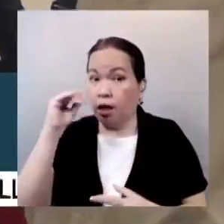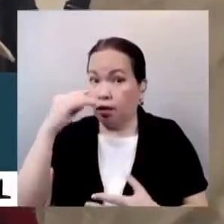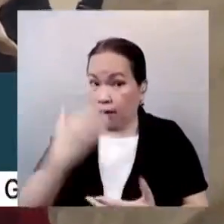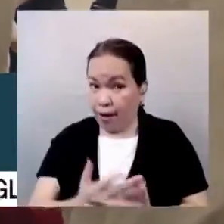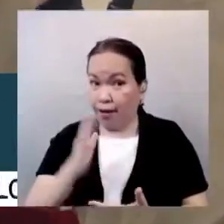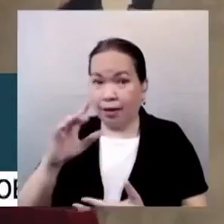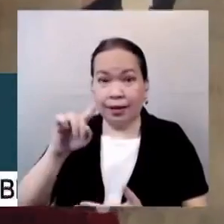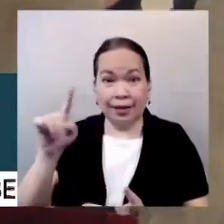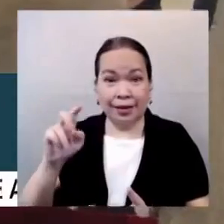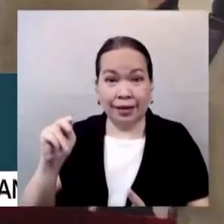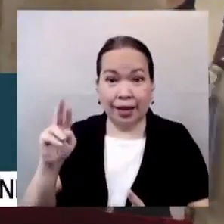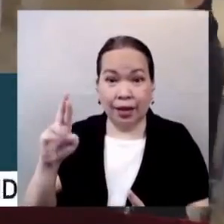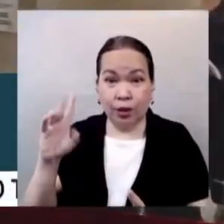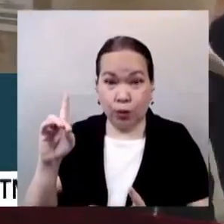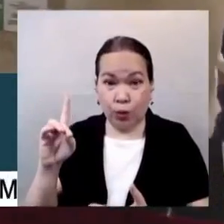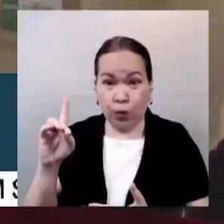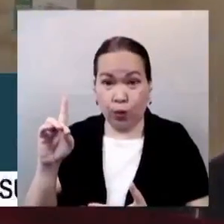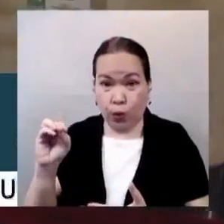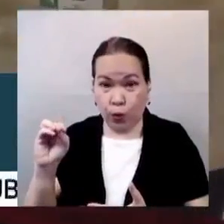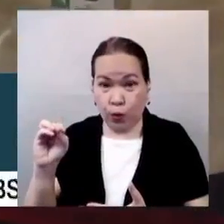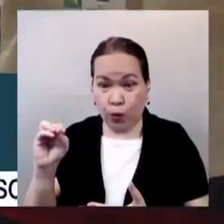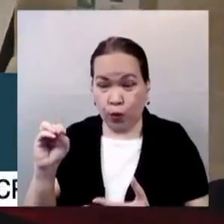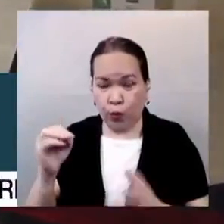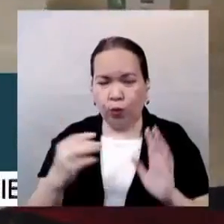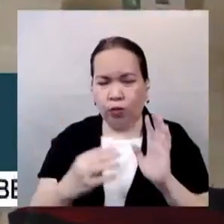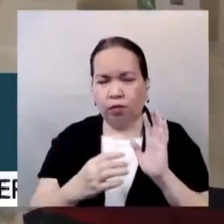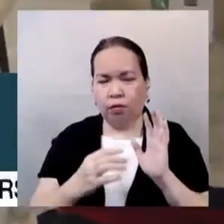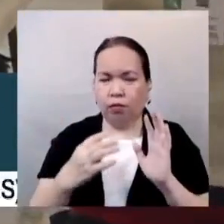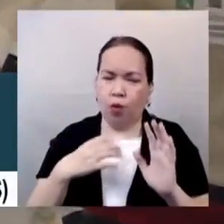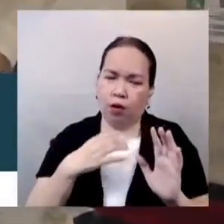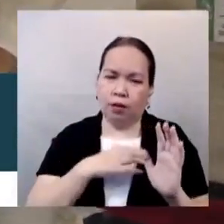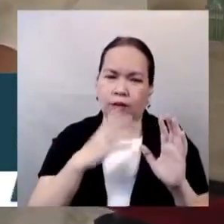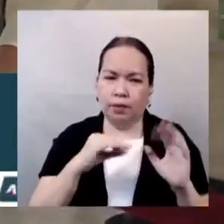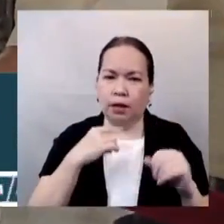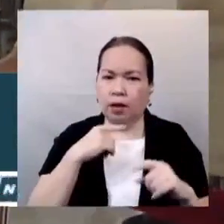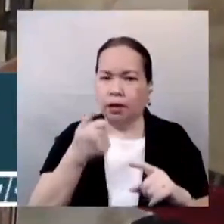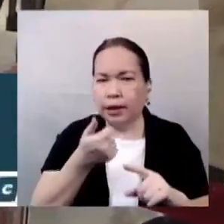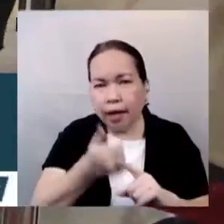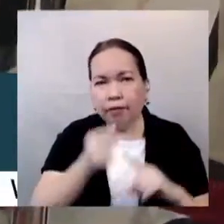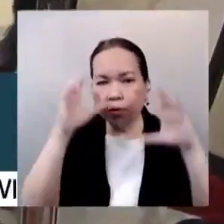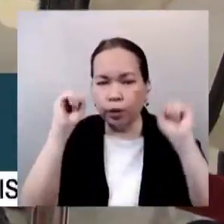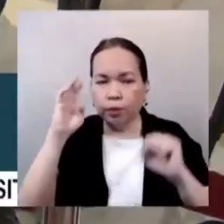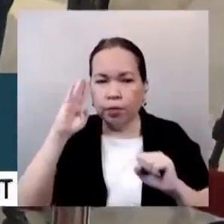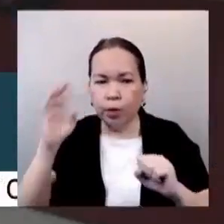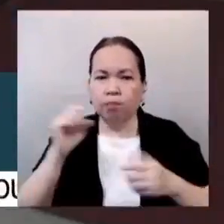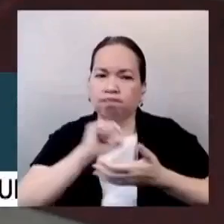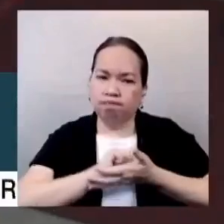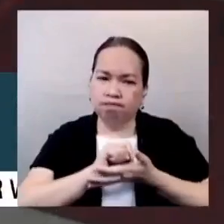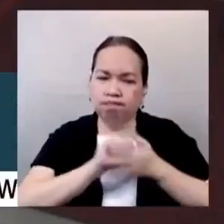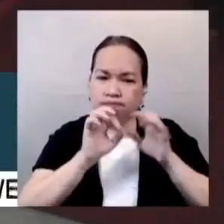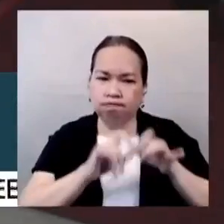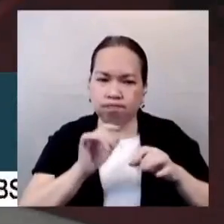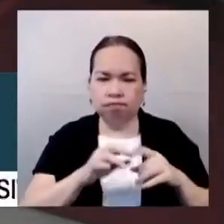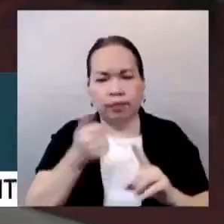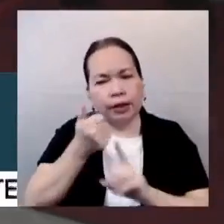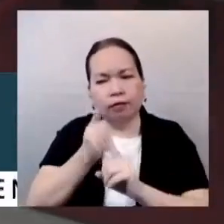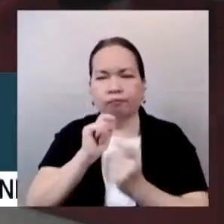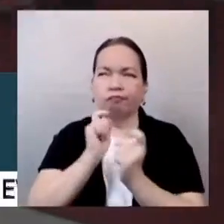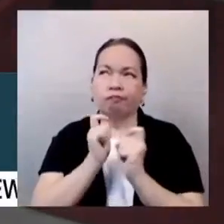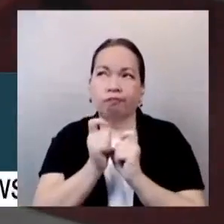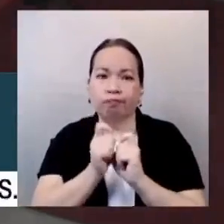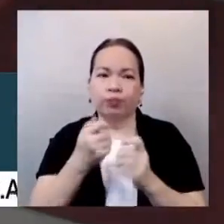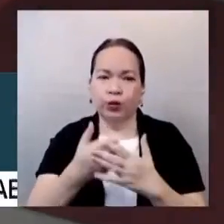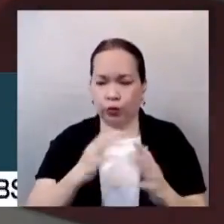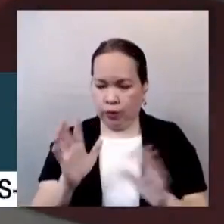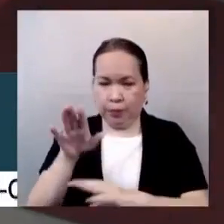also tells us that the president, as mentioned, wrote the speech himself and it has undergone several revisions before his actual